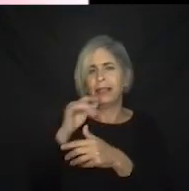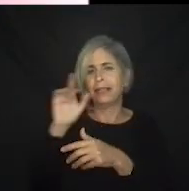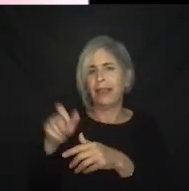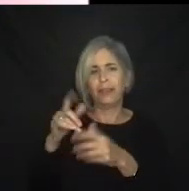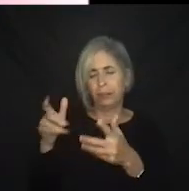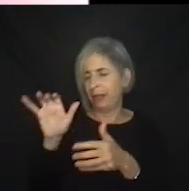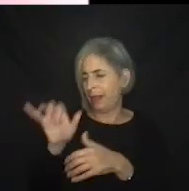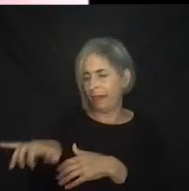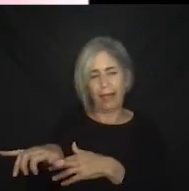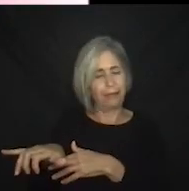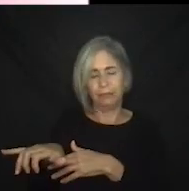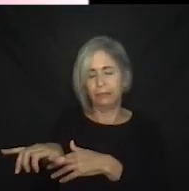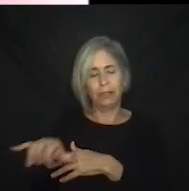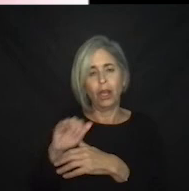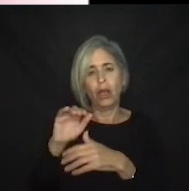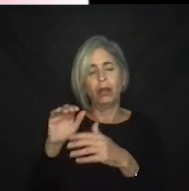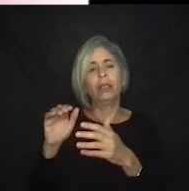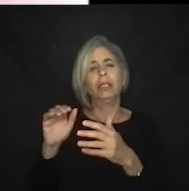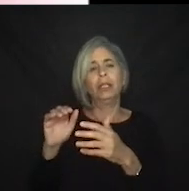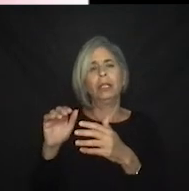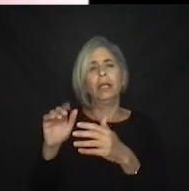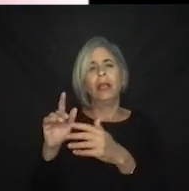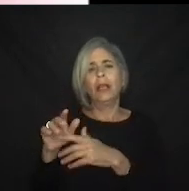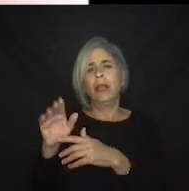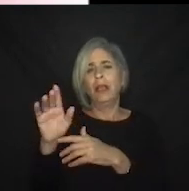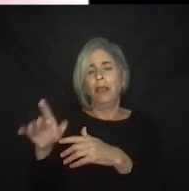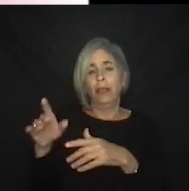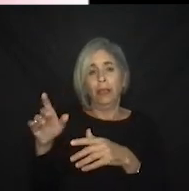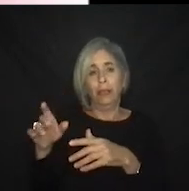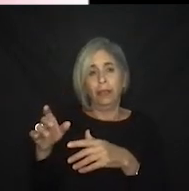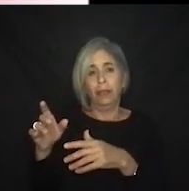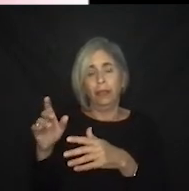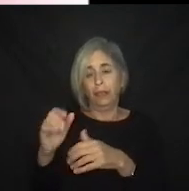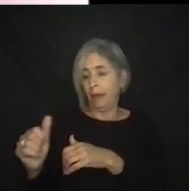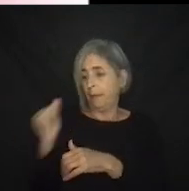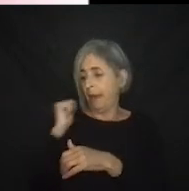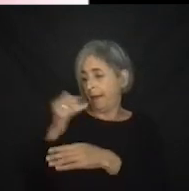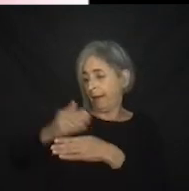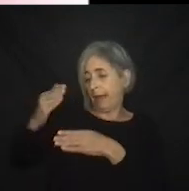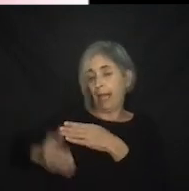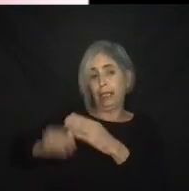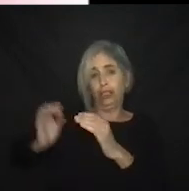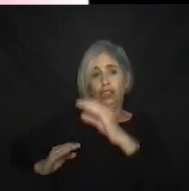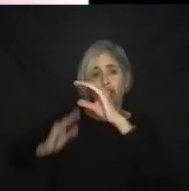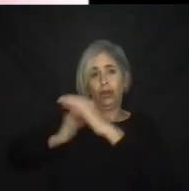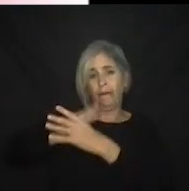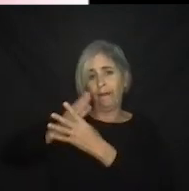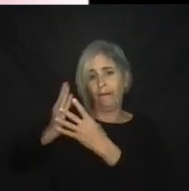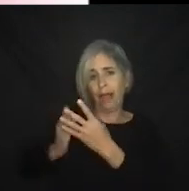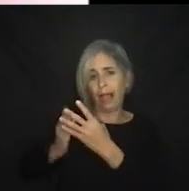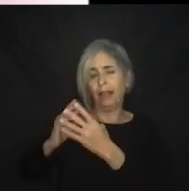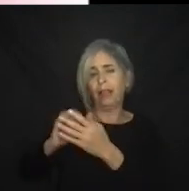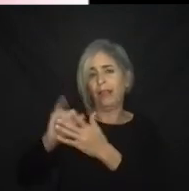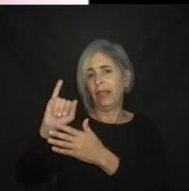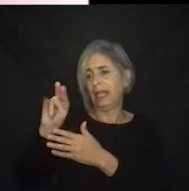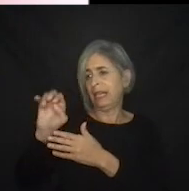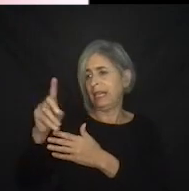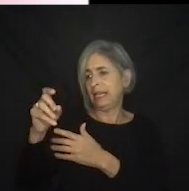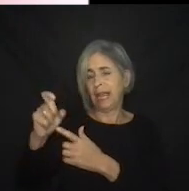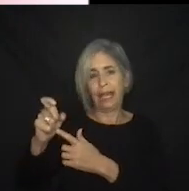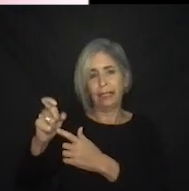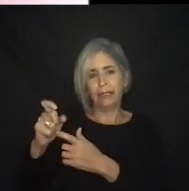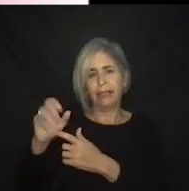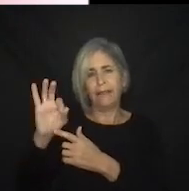have to be that way. All in all, the bare bones version of the demo app had a backend server file and a front-end index file that were each less